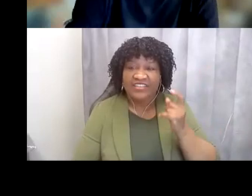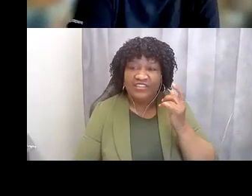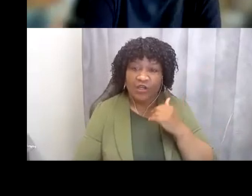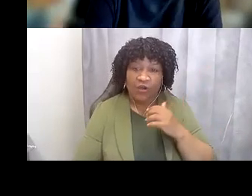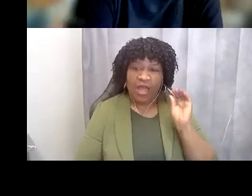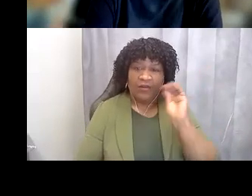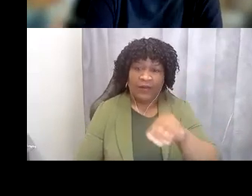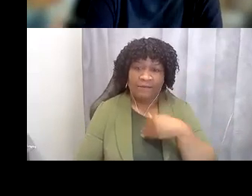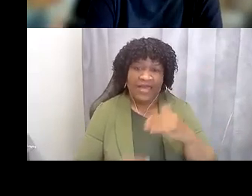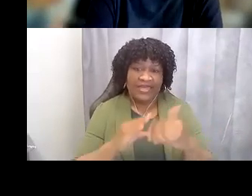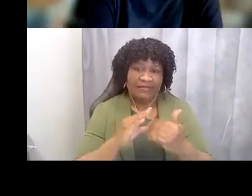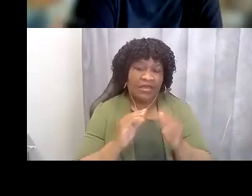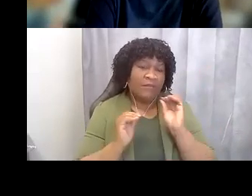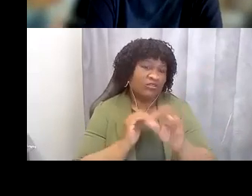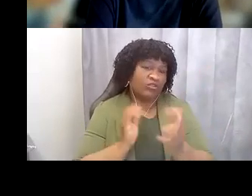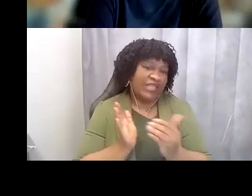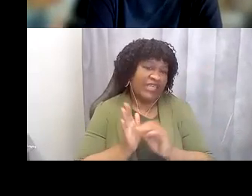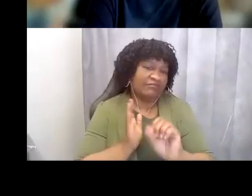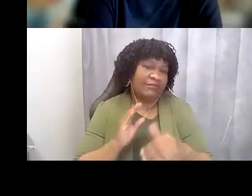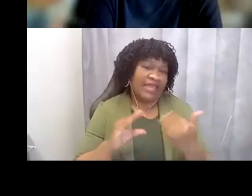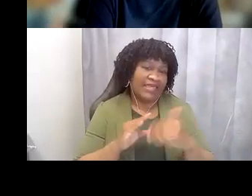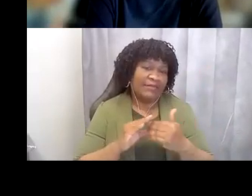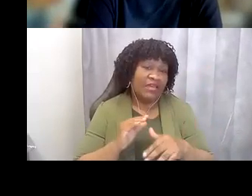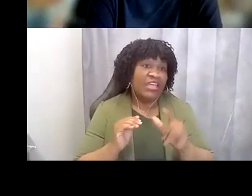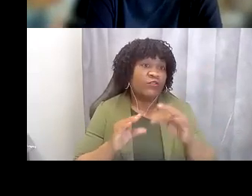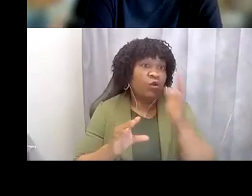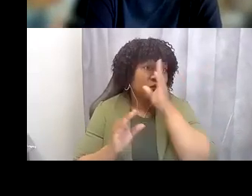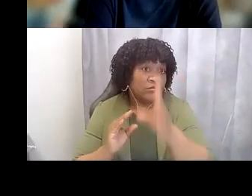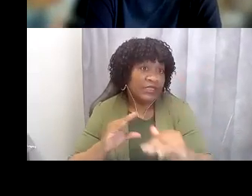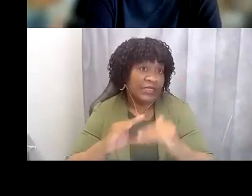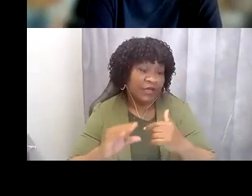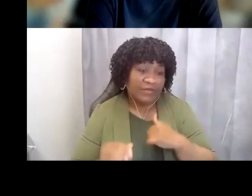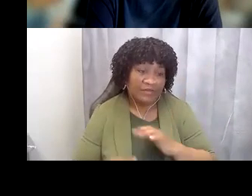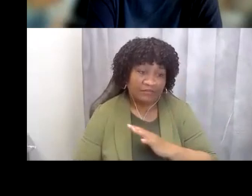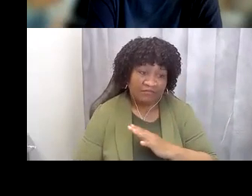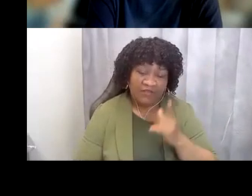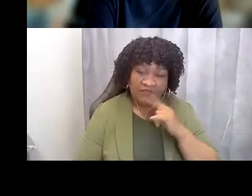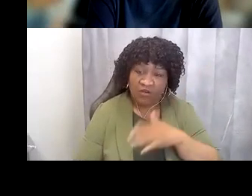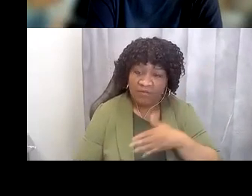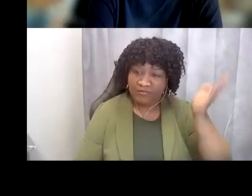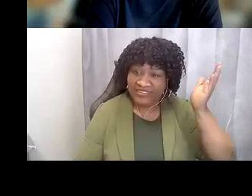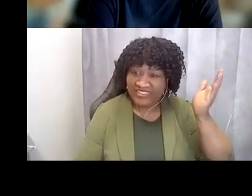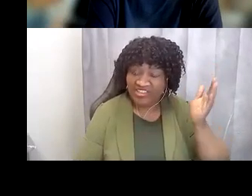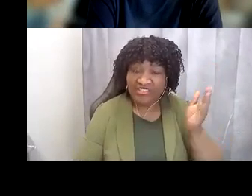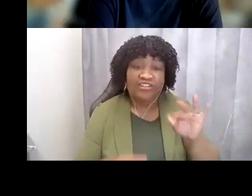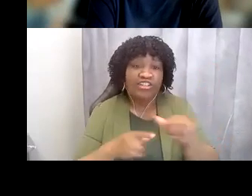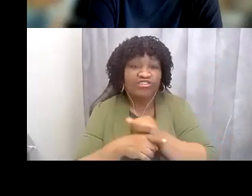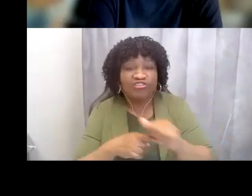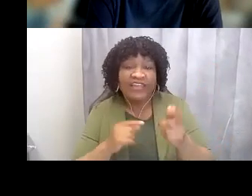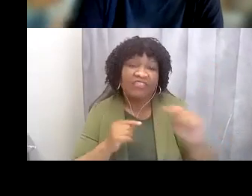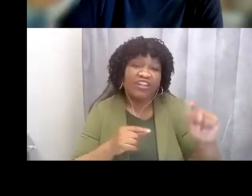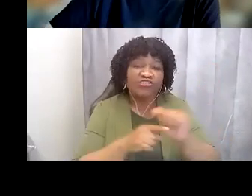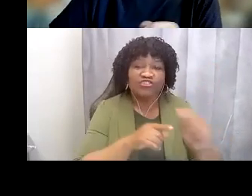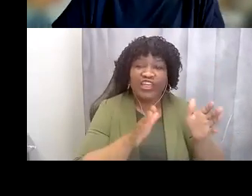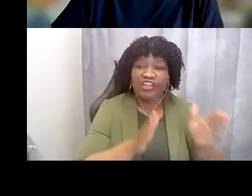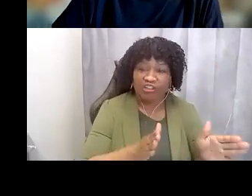email already twice in the chat, but I'll do it again, and you can just directly email me for a presentation, a trainer.